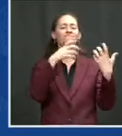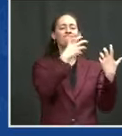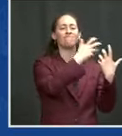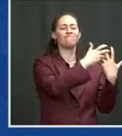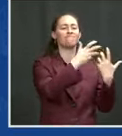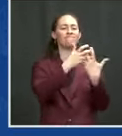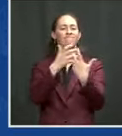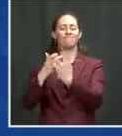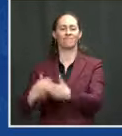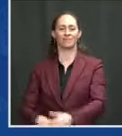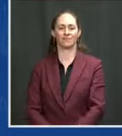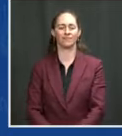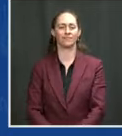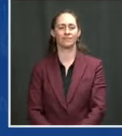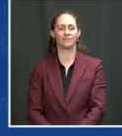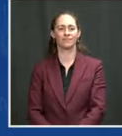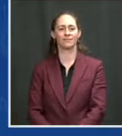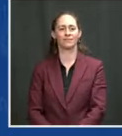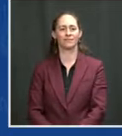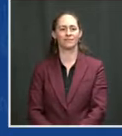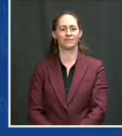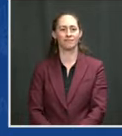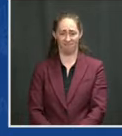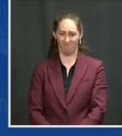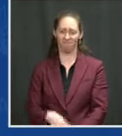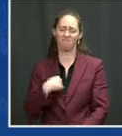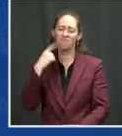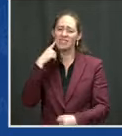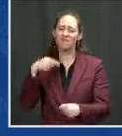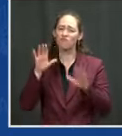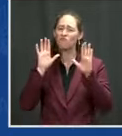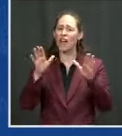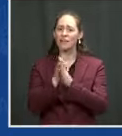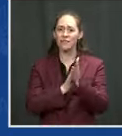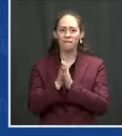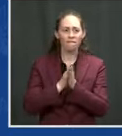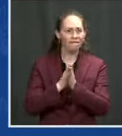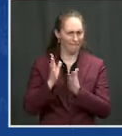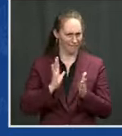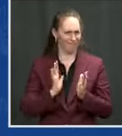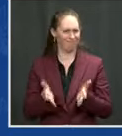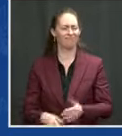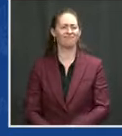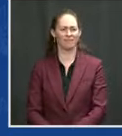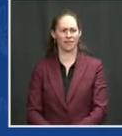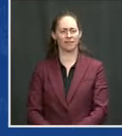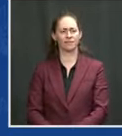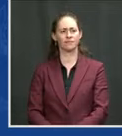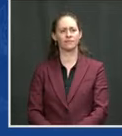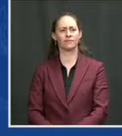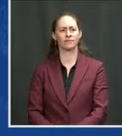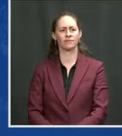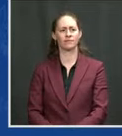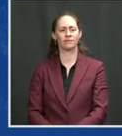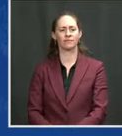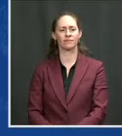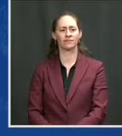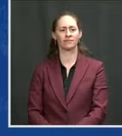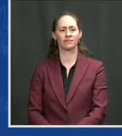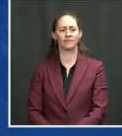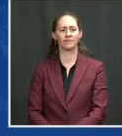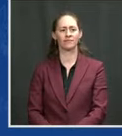opened up. But I think it's a good incentive. I know other states are doing something different. Some are offering shots of booze,